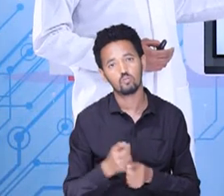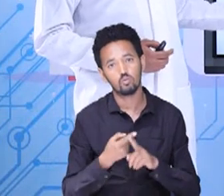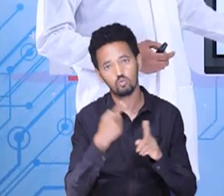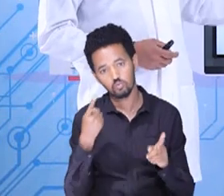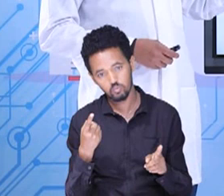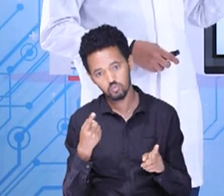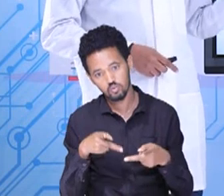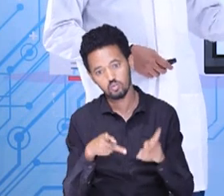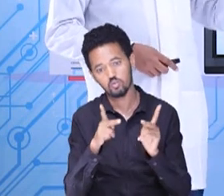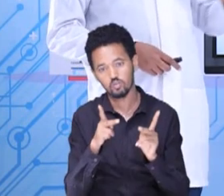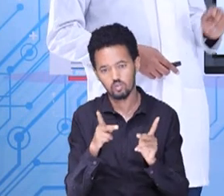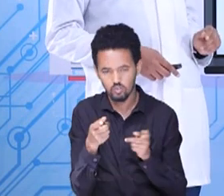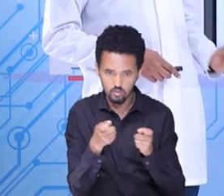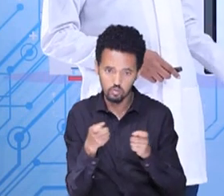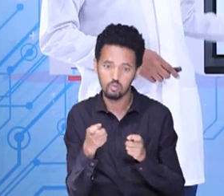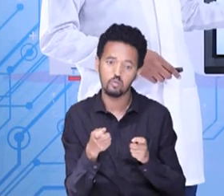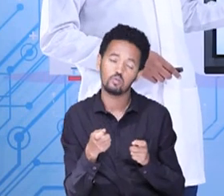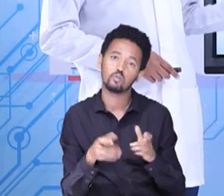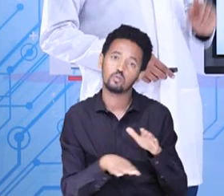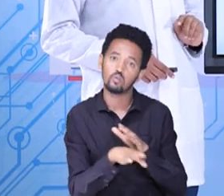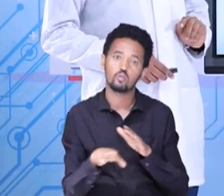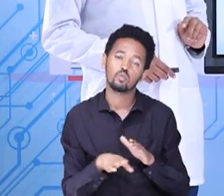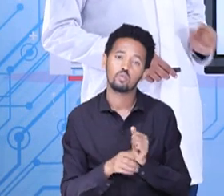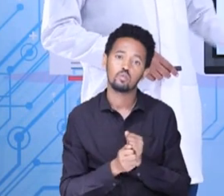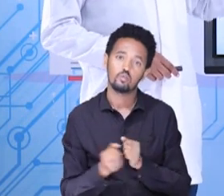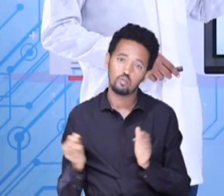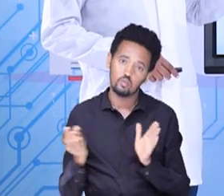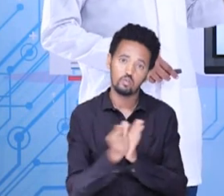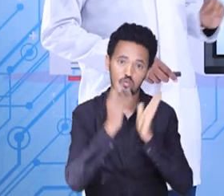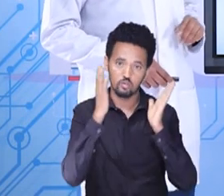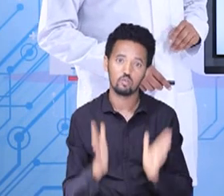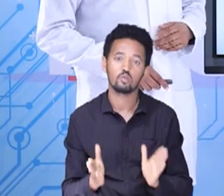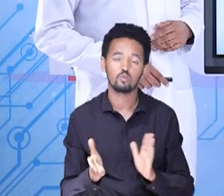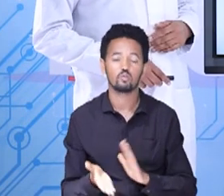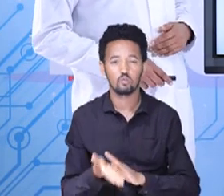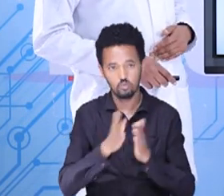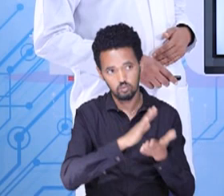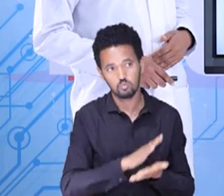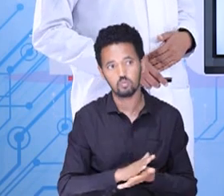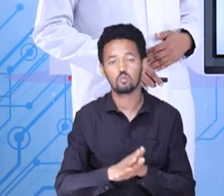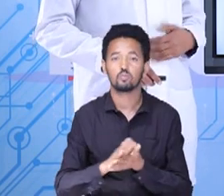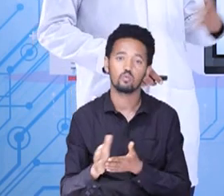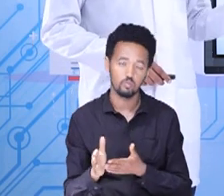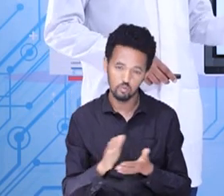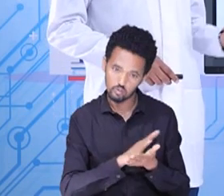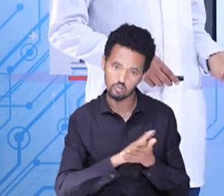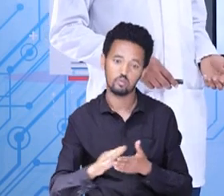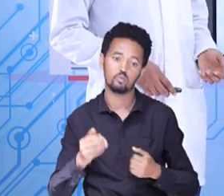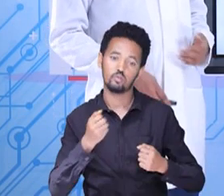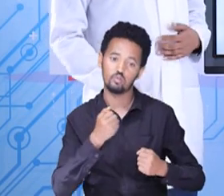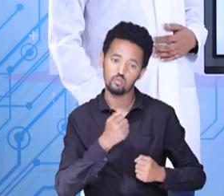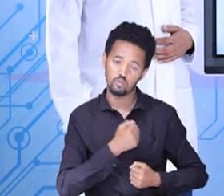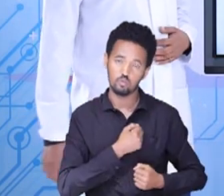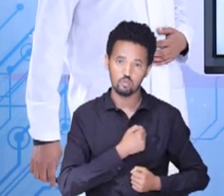central government. What expected from them was loyalty and maintenance of peace and security through